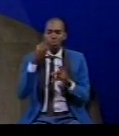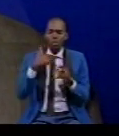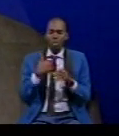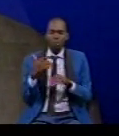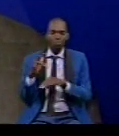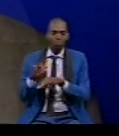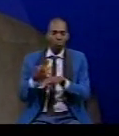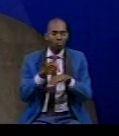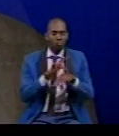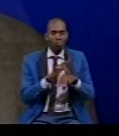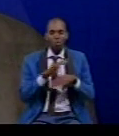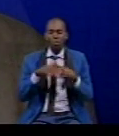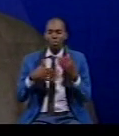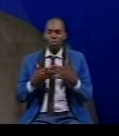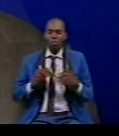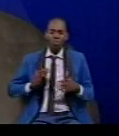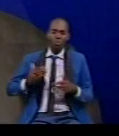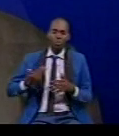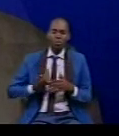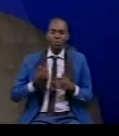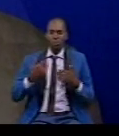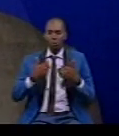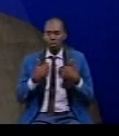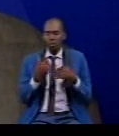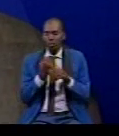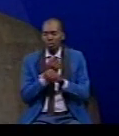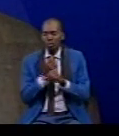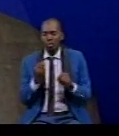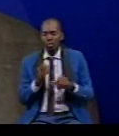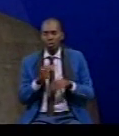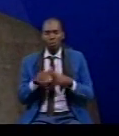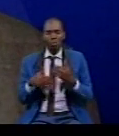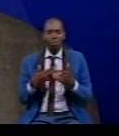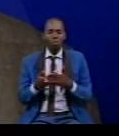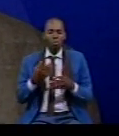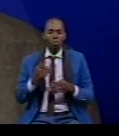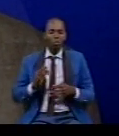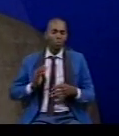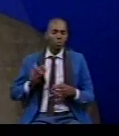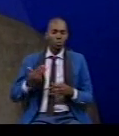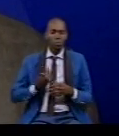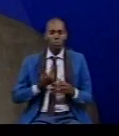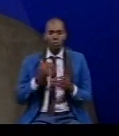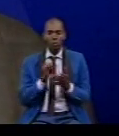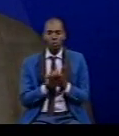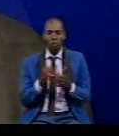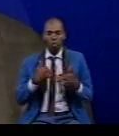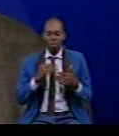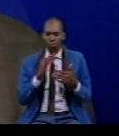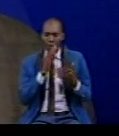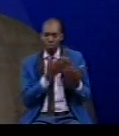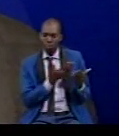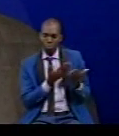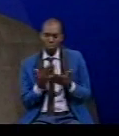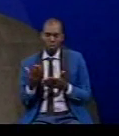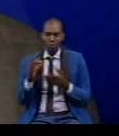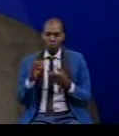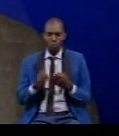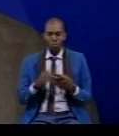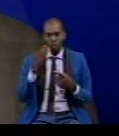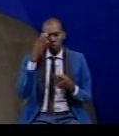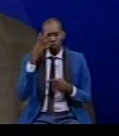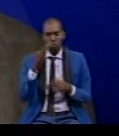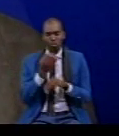an amen there. He that covereth his sins shall not